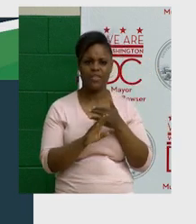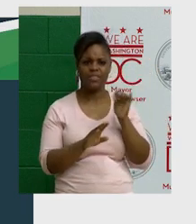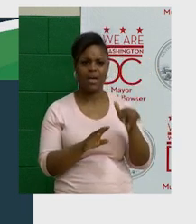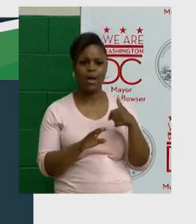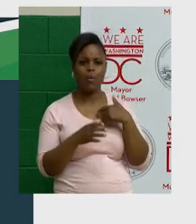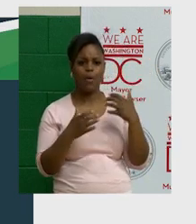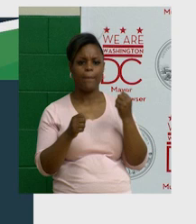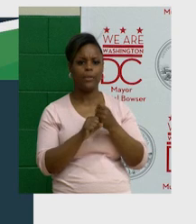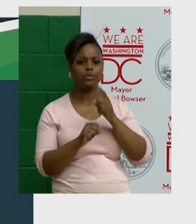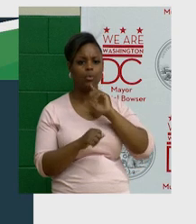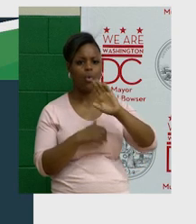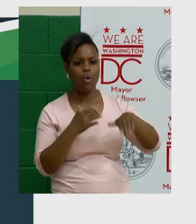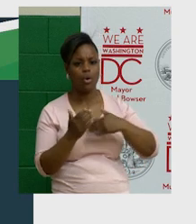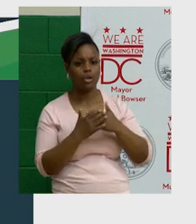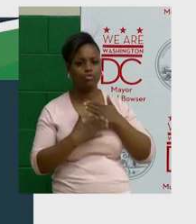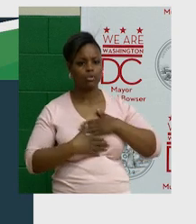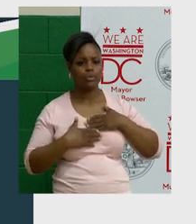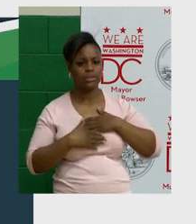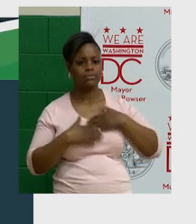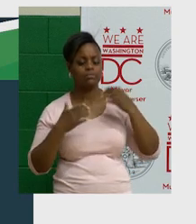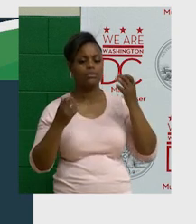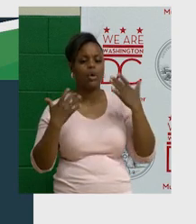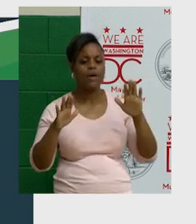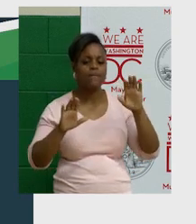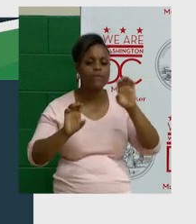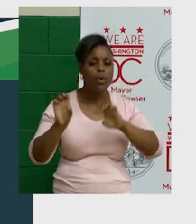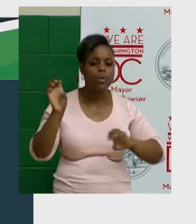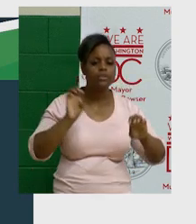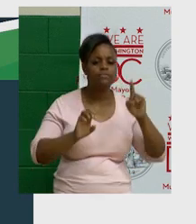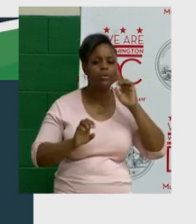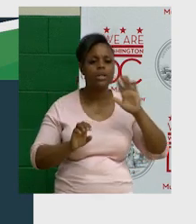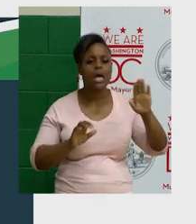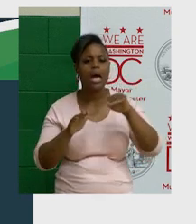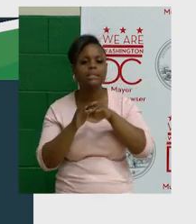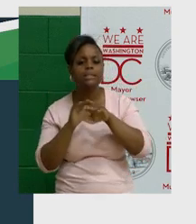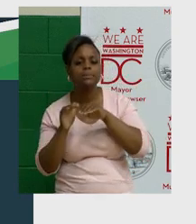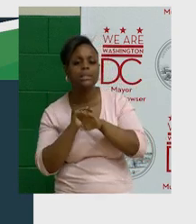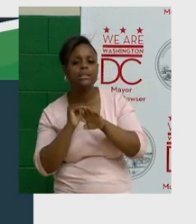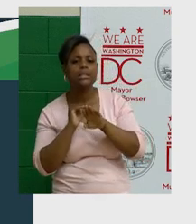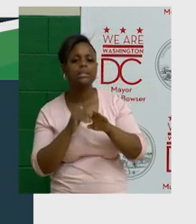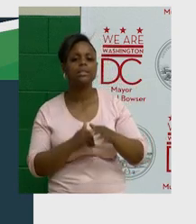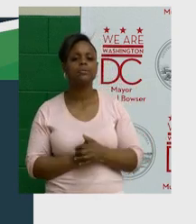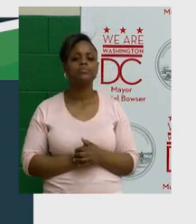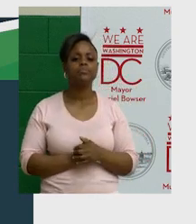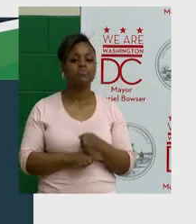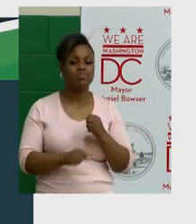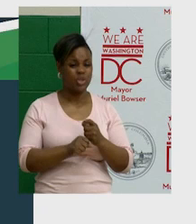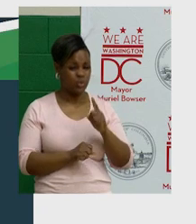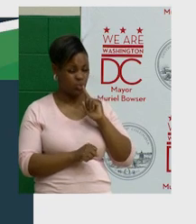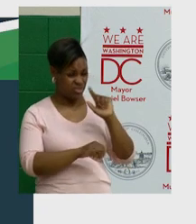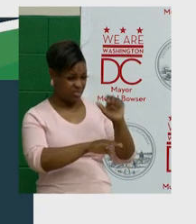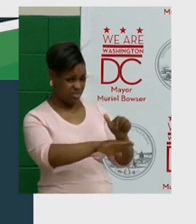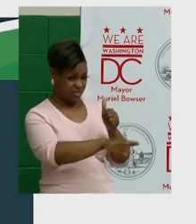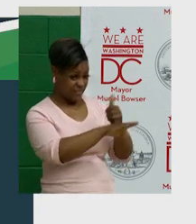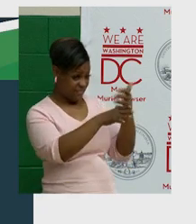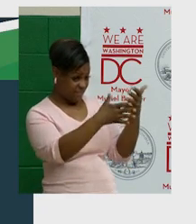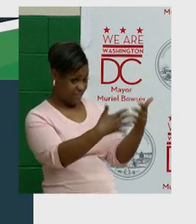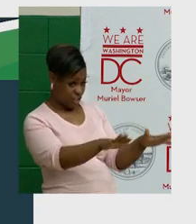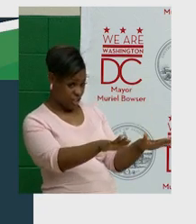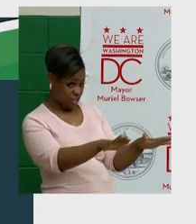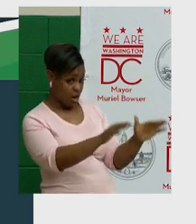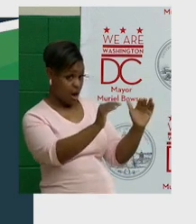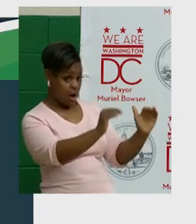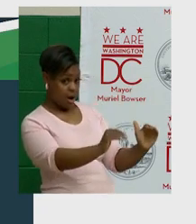all of our recreation facilities have been evaluated in terms of its accessibility and putting in place the ability to ensure that that as those